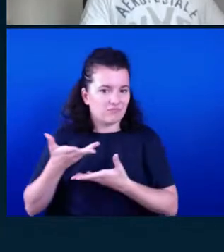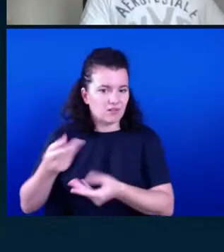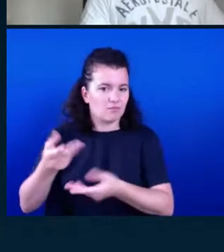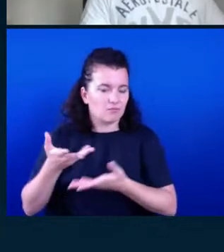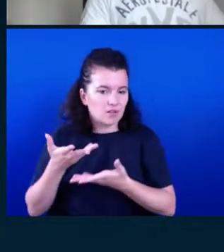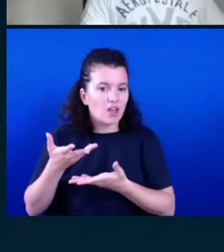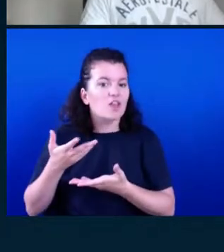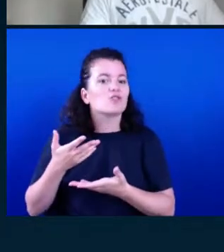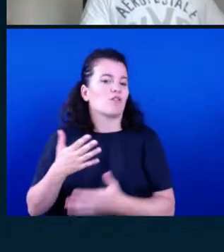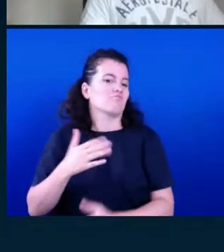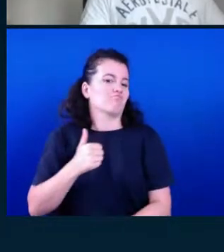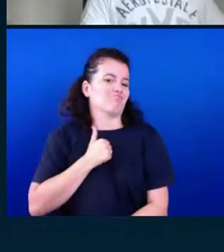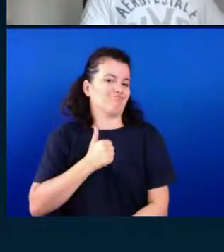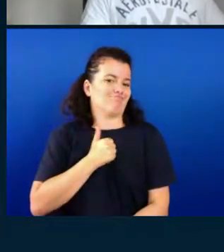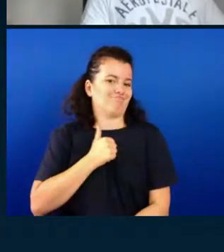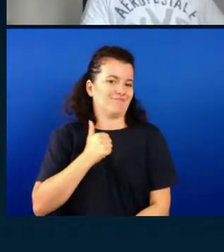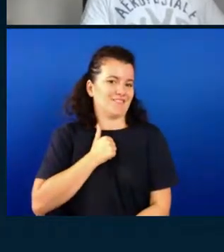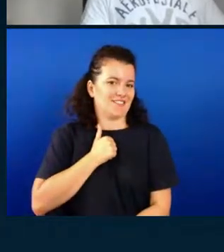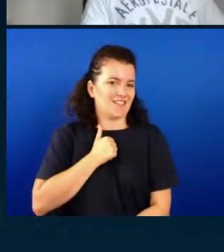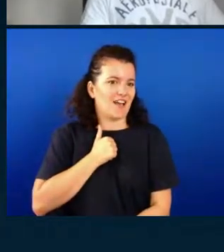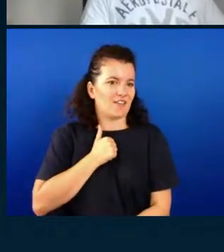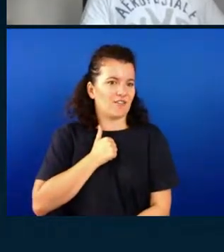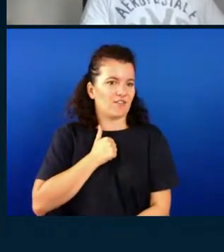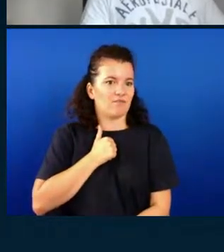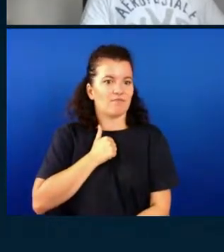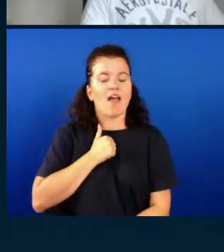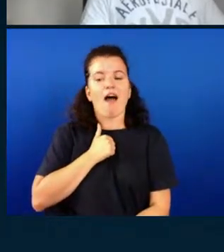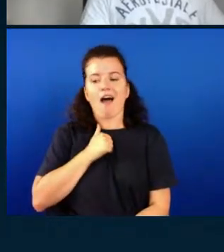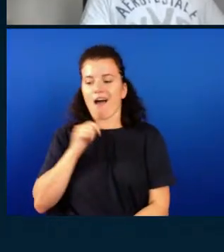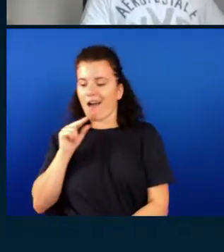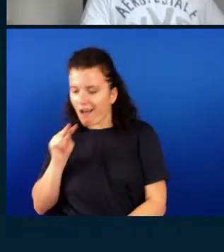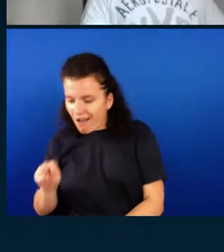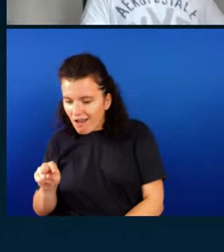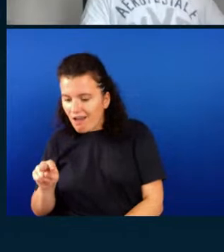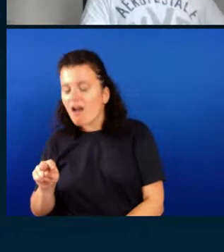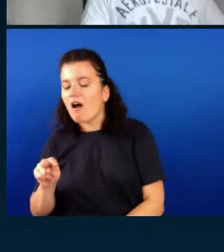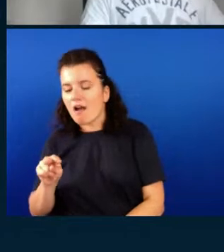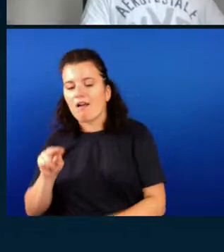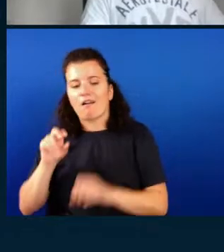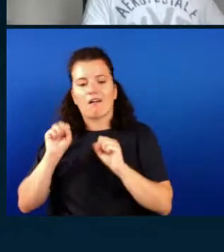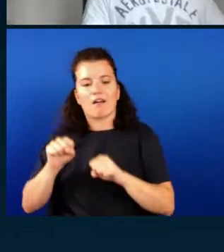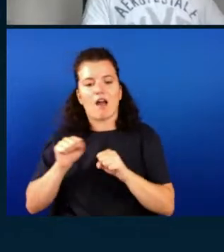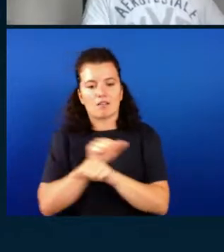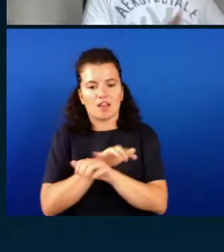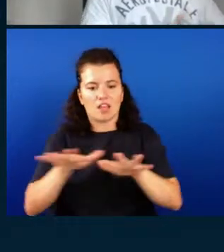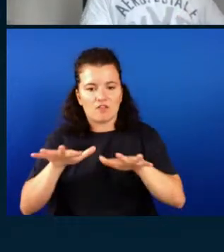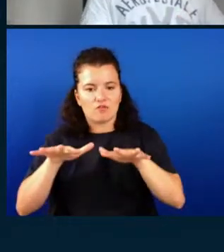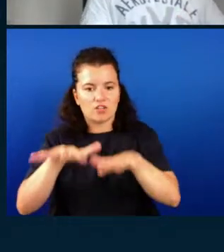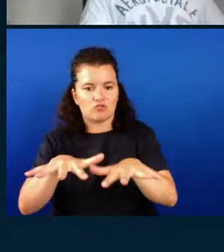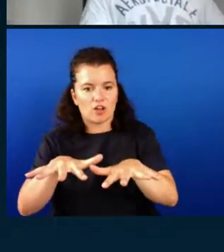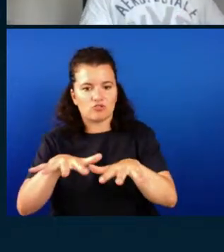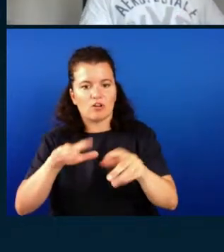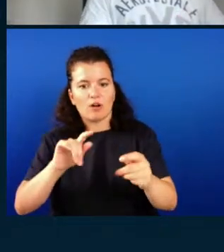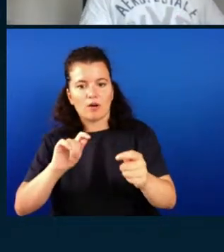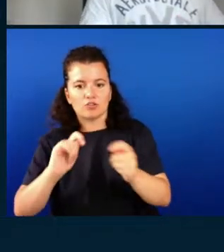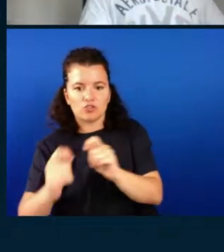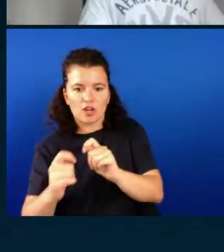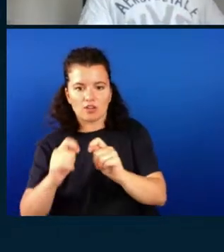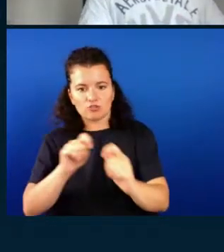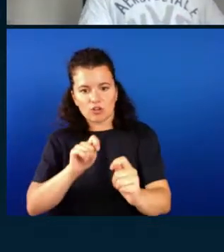pretty much using or customizing your infrastructure and making it easy for the DevOps